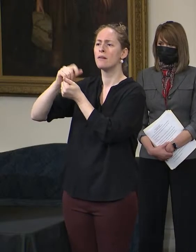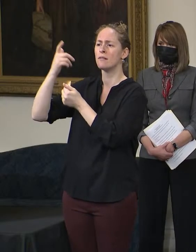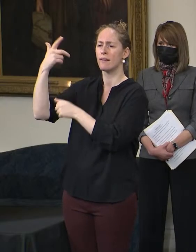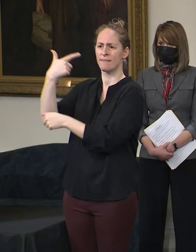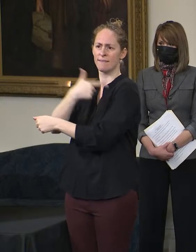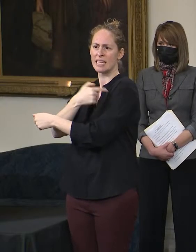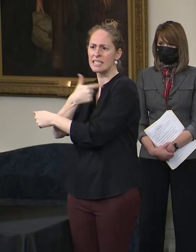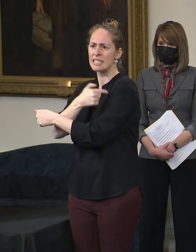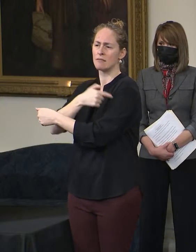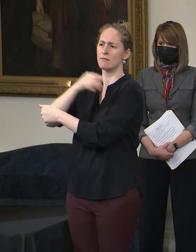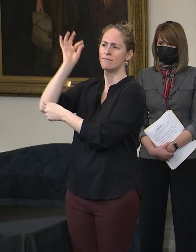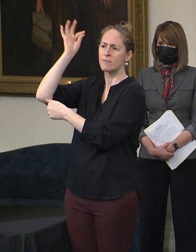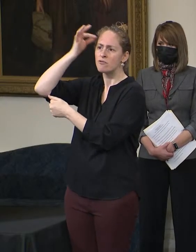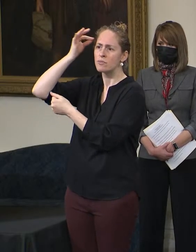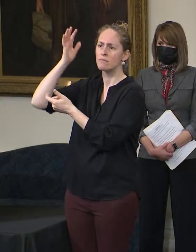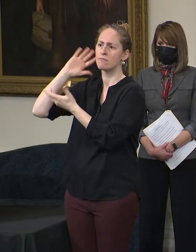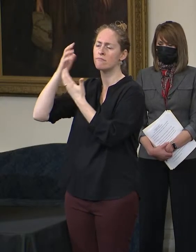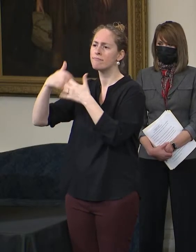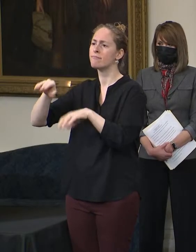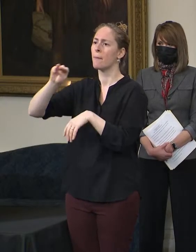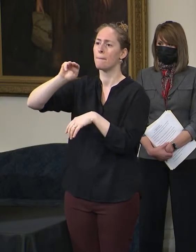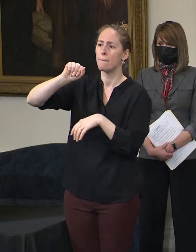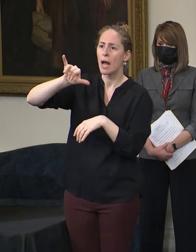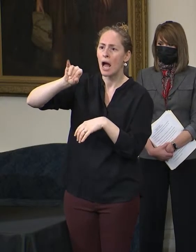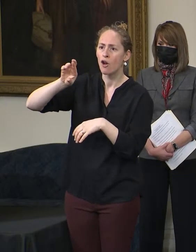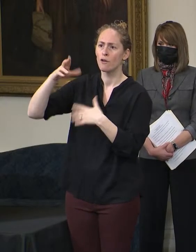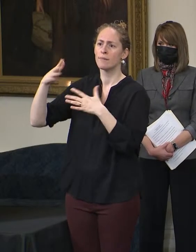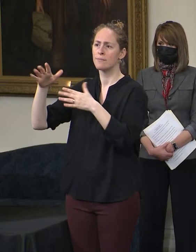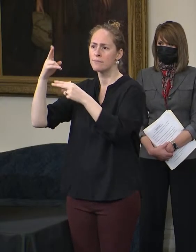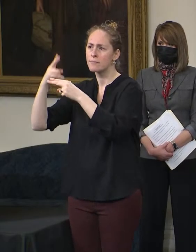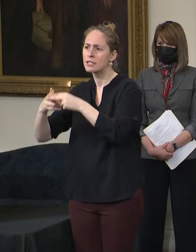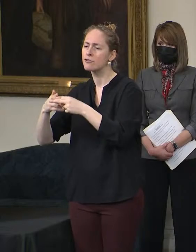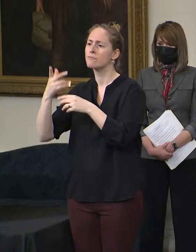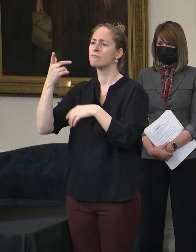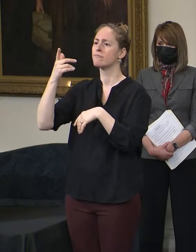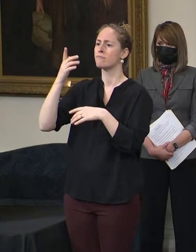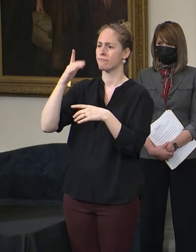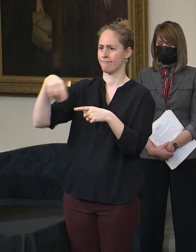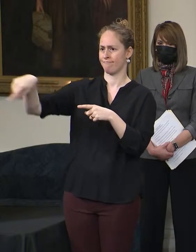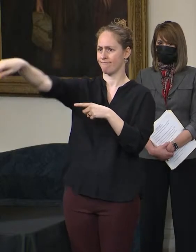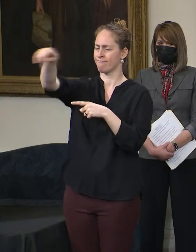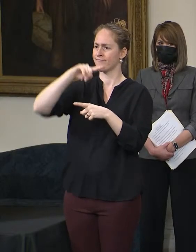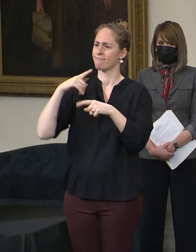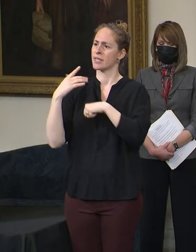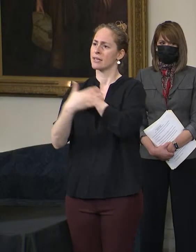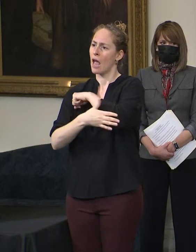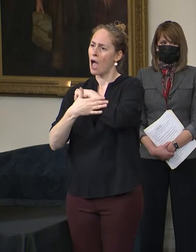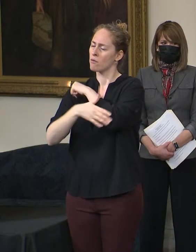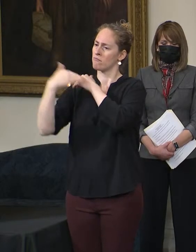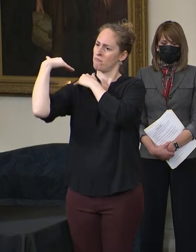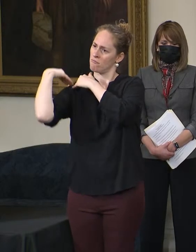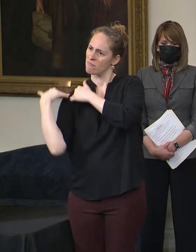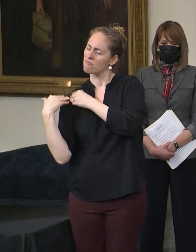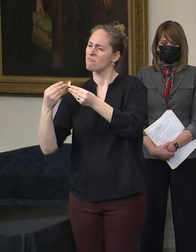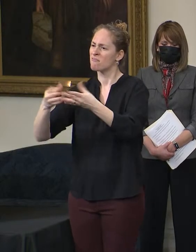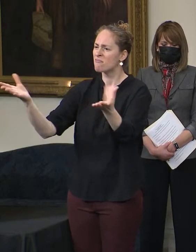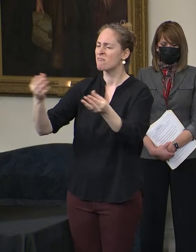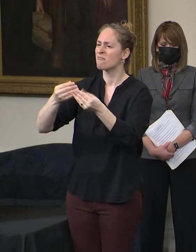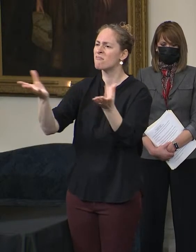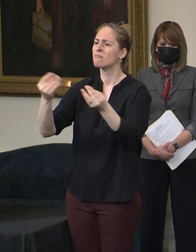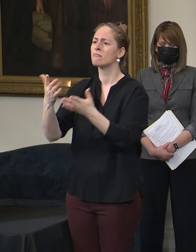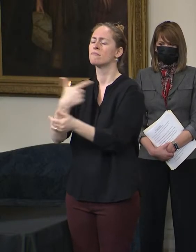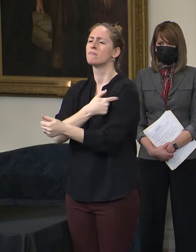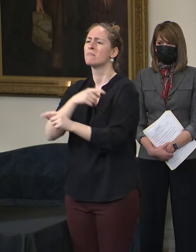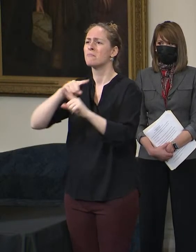yesterday, the counties will be doing a lot of the administering, but they can't do it without money. They desperately need money from the feds. What do